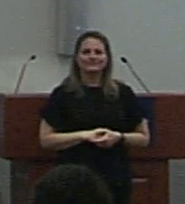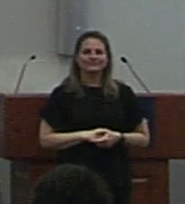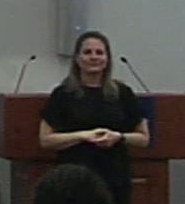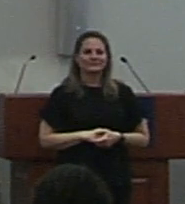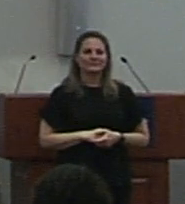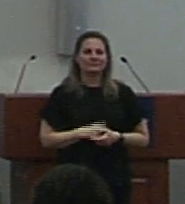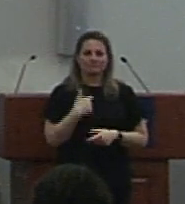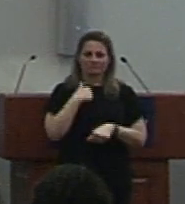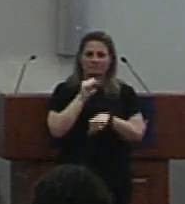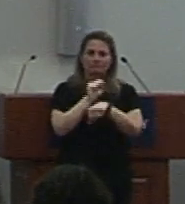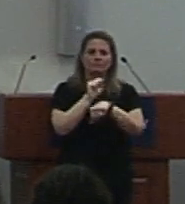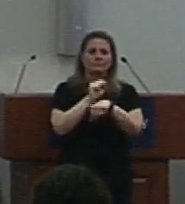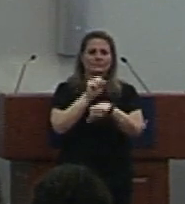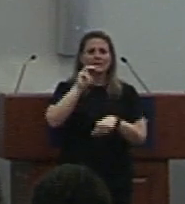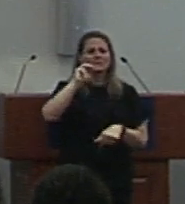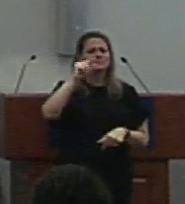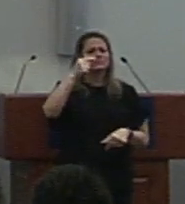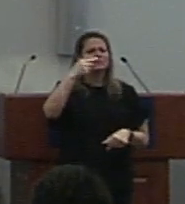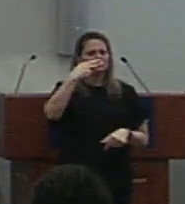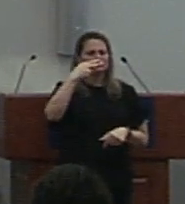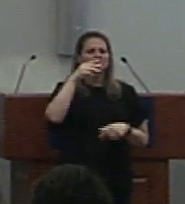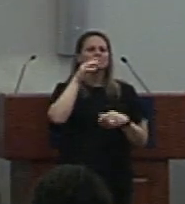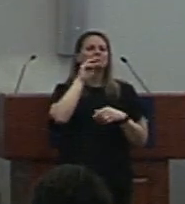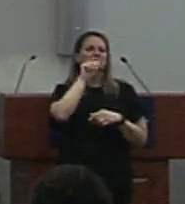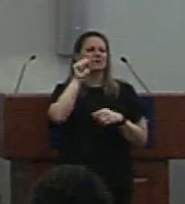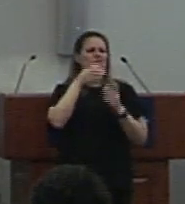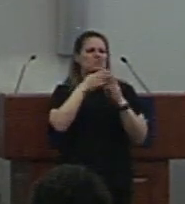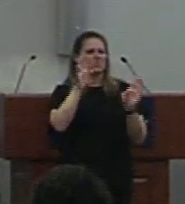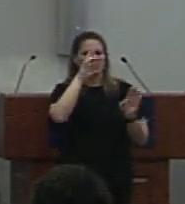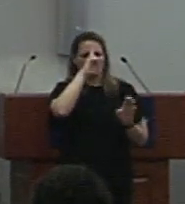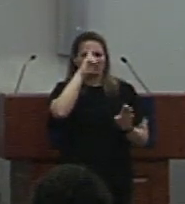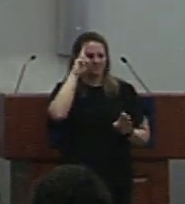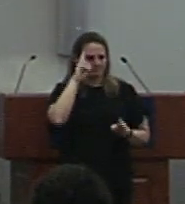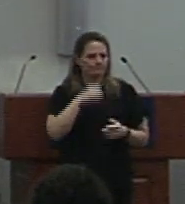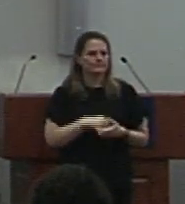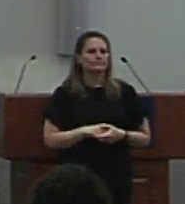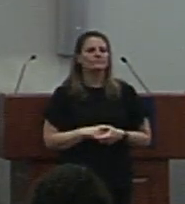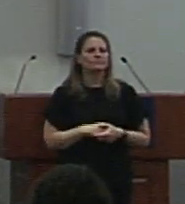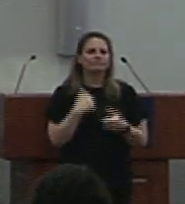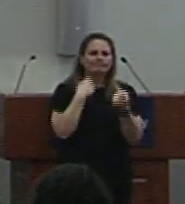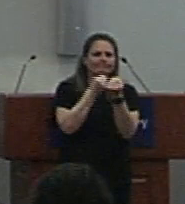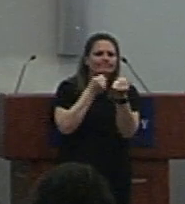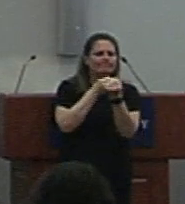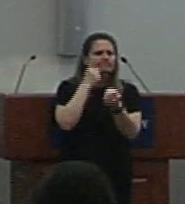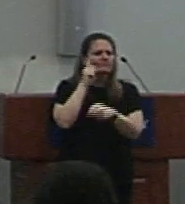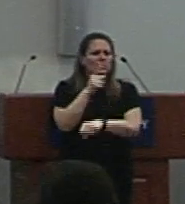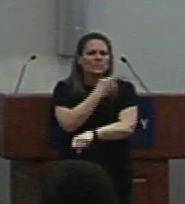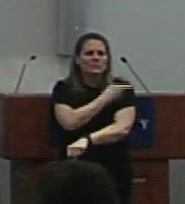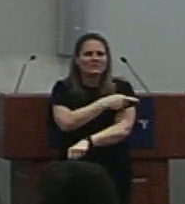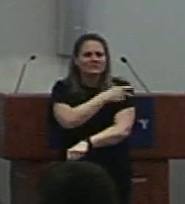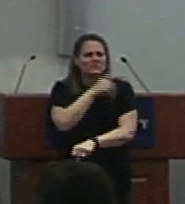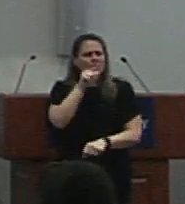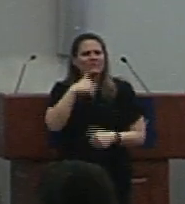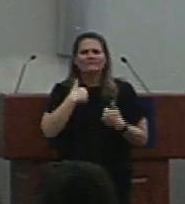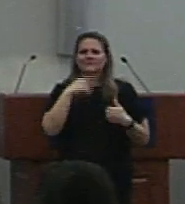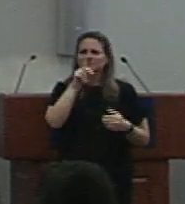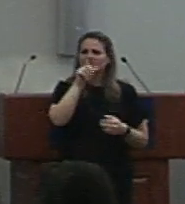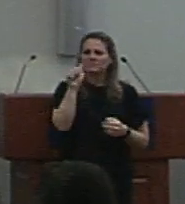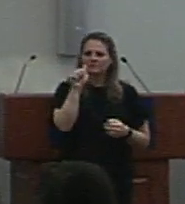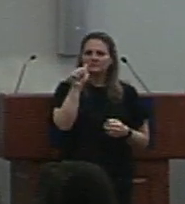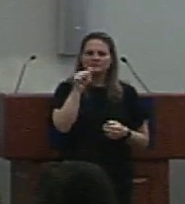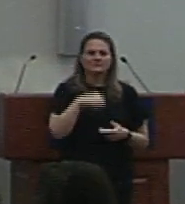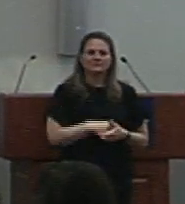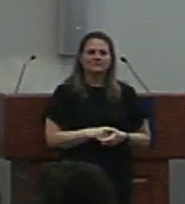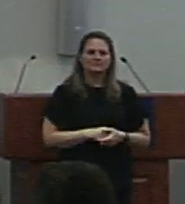with disabilities. And I guess my priority is to really add A to